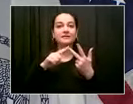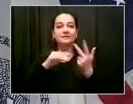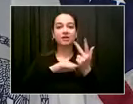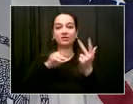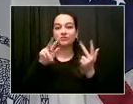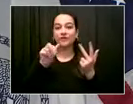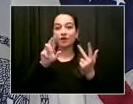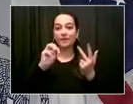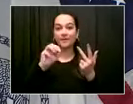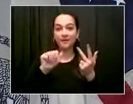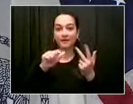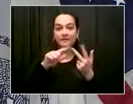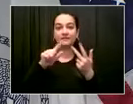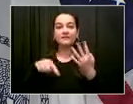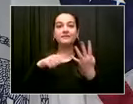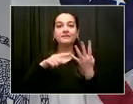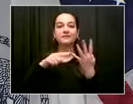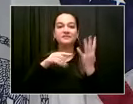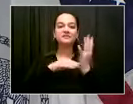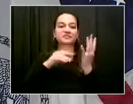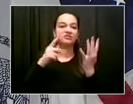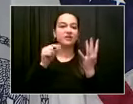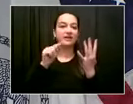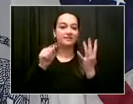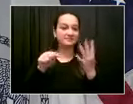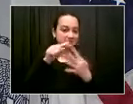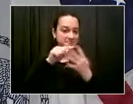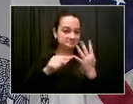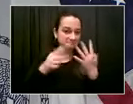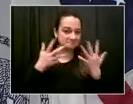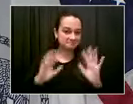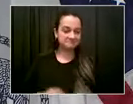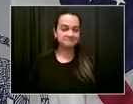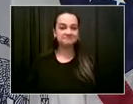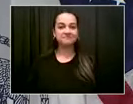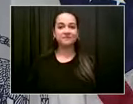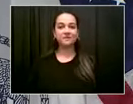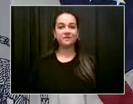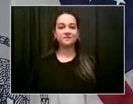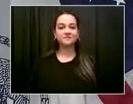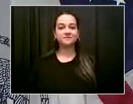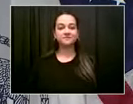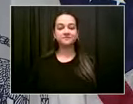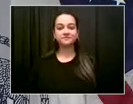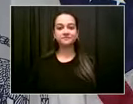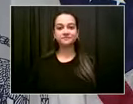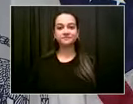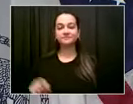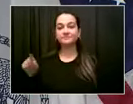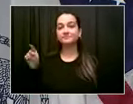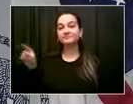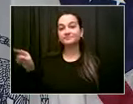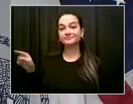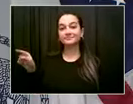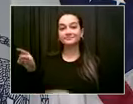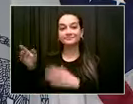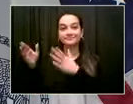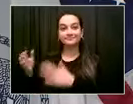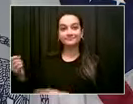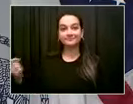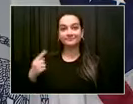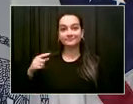and Dr. Mitch Katz, President and CEO of New York City Health and Hospitals. Our first question goes to James Ford from PIX